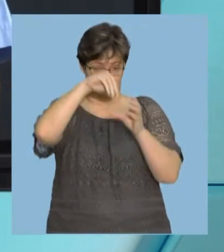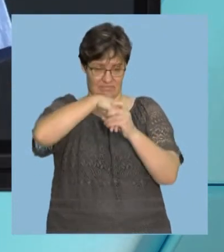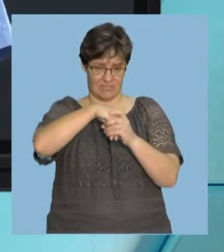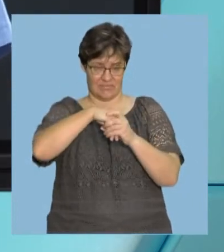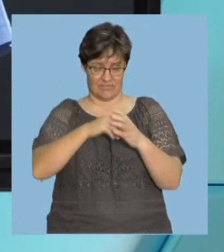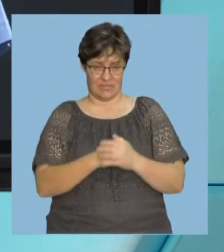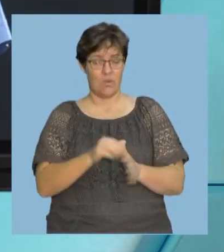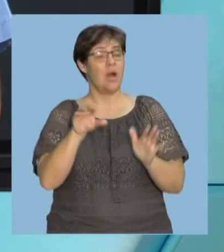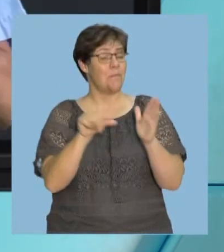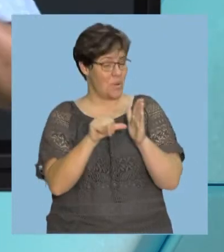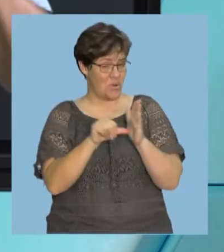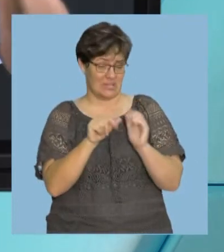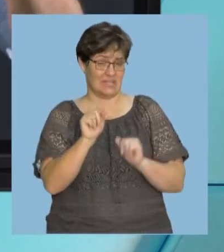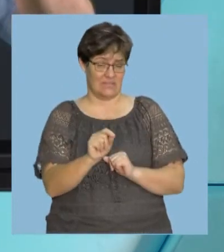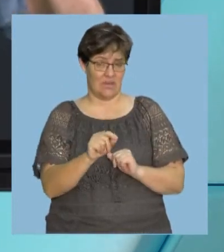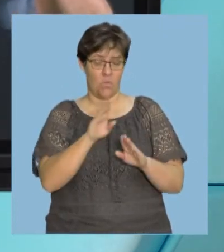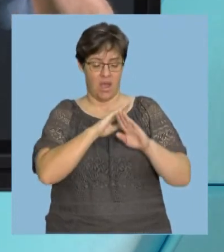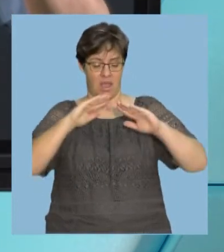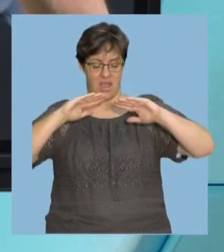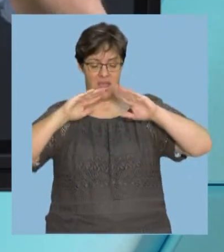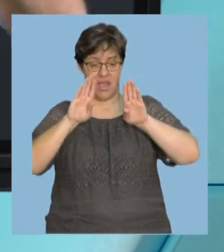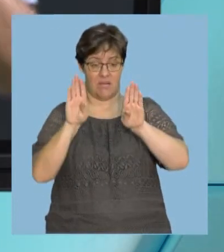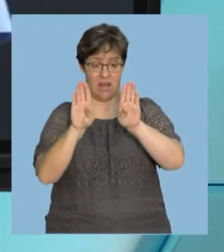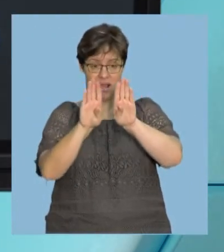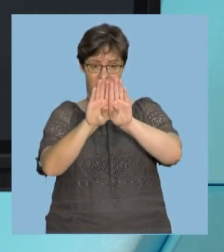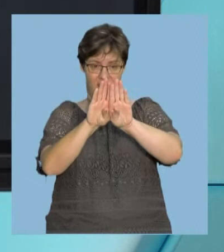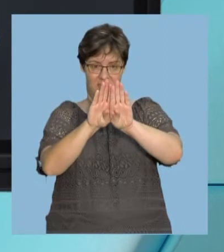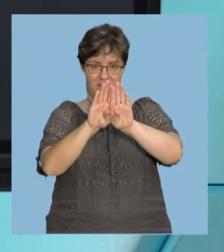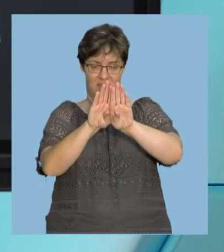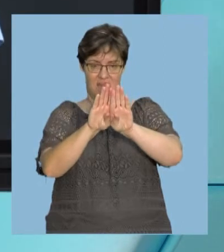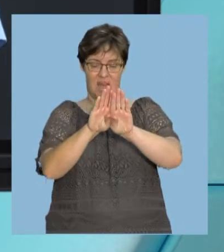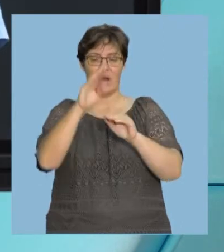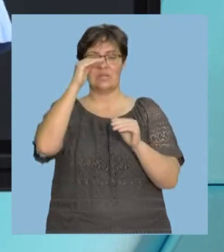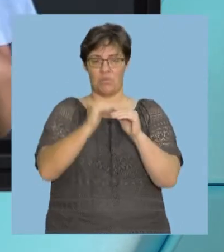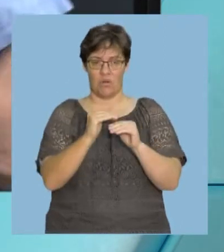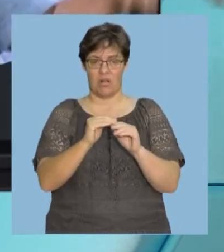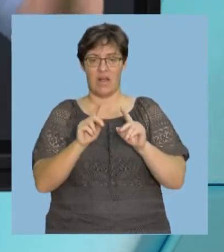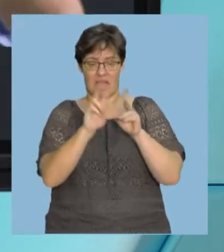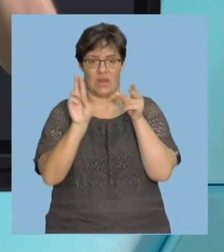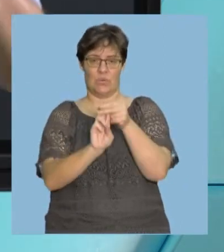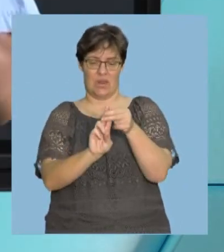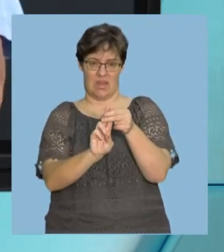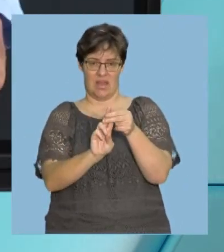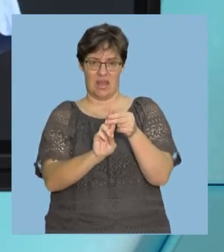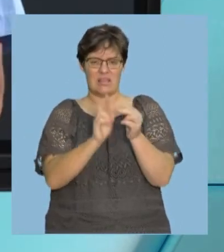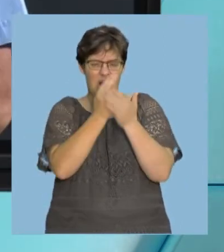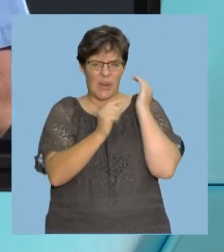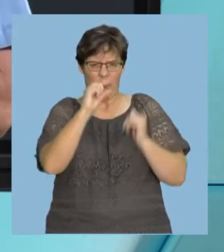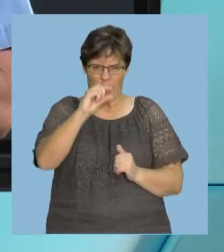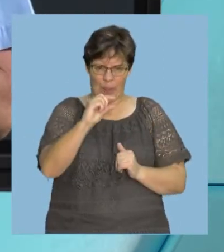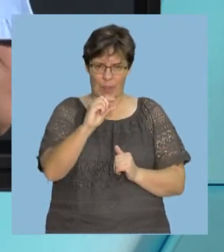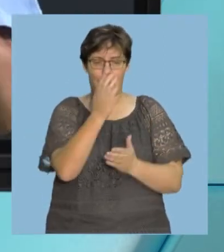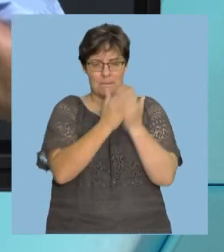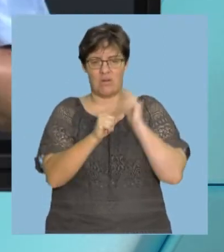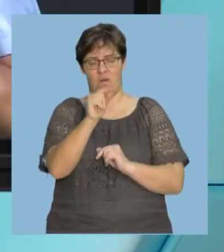very important thing, because the intersection is smaller than the union. Please remember